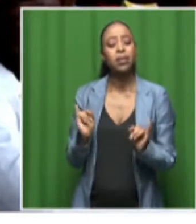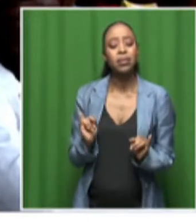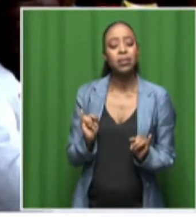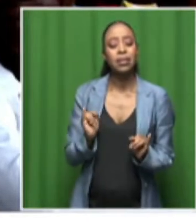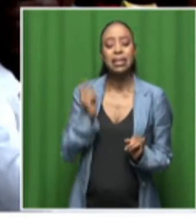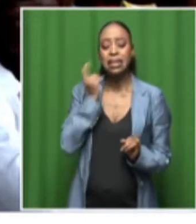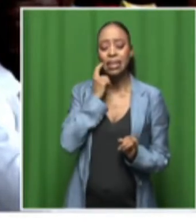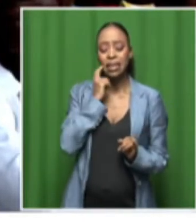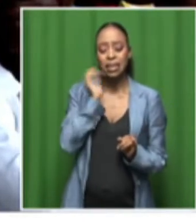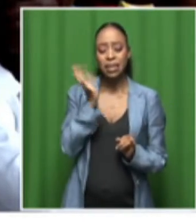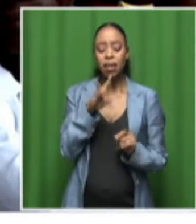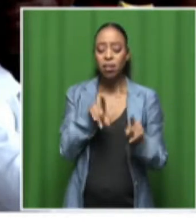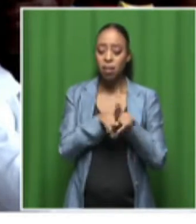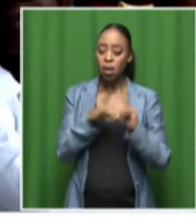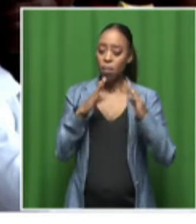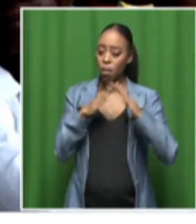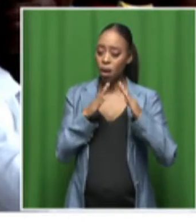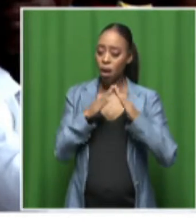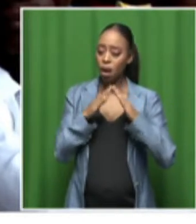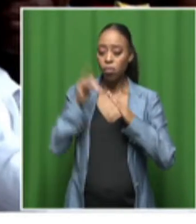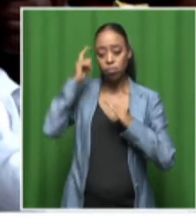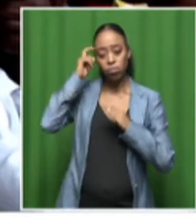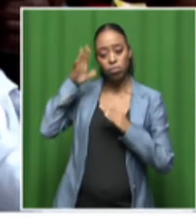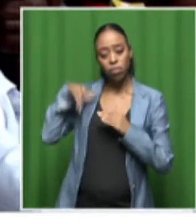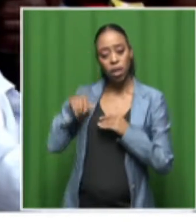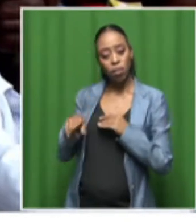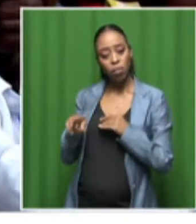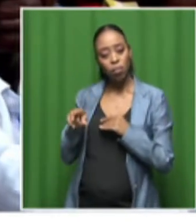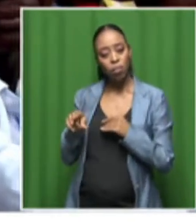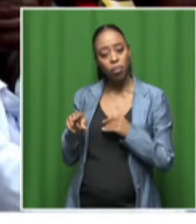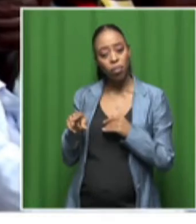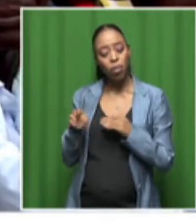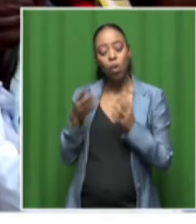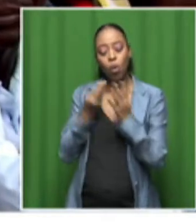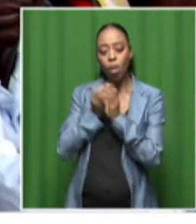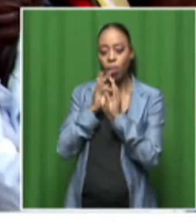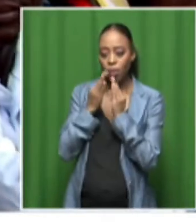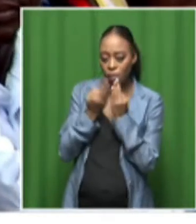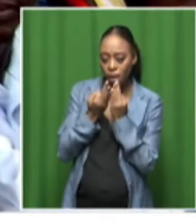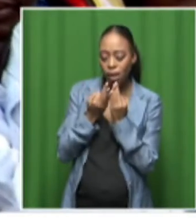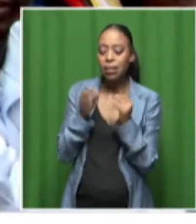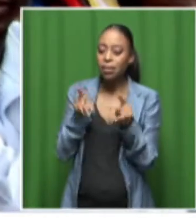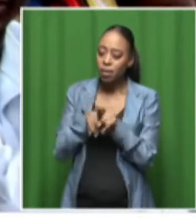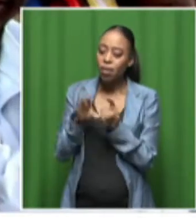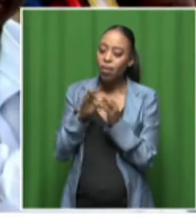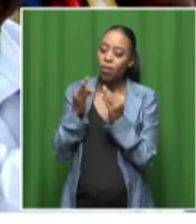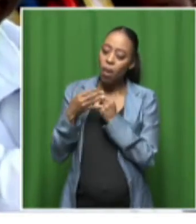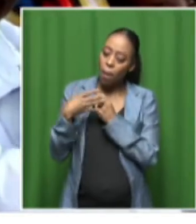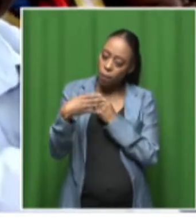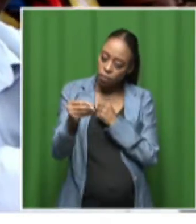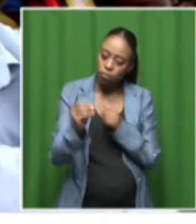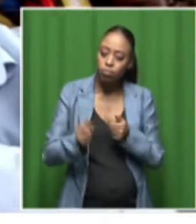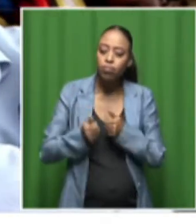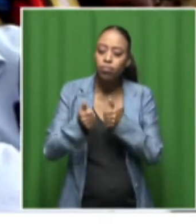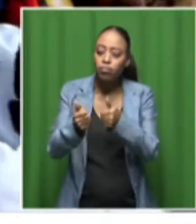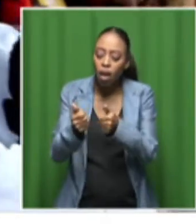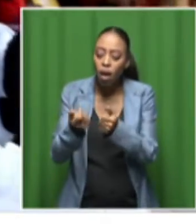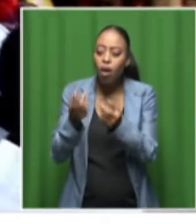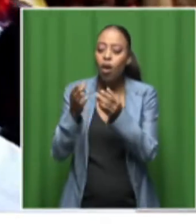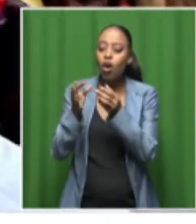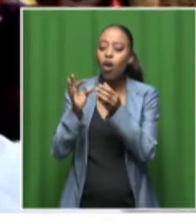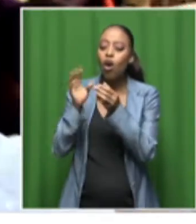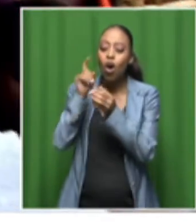fragile. Funnily enough, the house that they are staying in now was with a family who had actually left to go back to Cabo